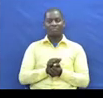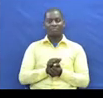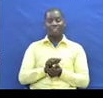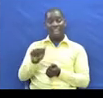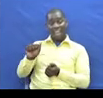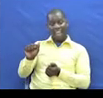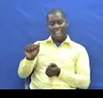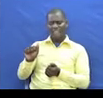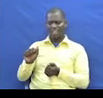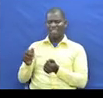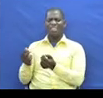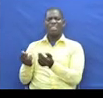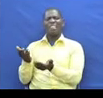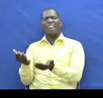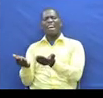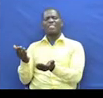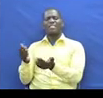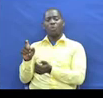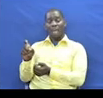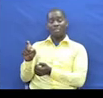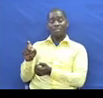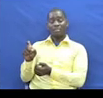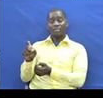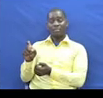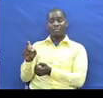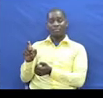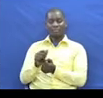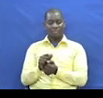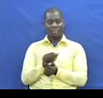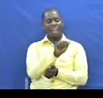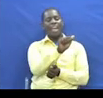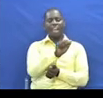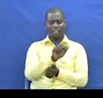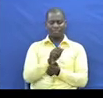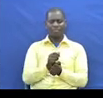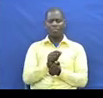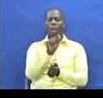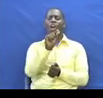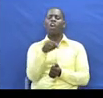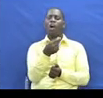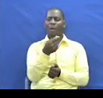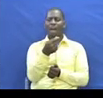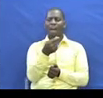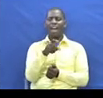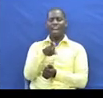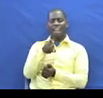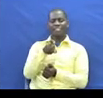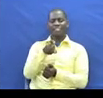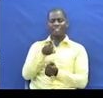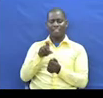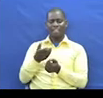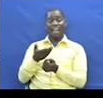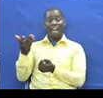is related to X, which can be represented A, X. That's the first ordered pair from this one. The